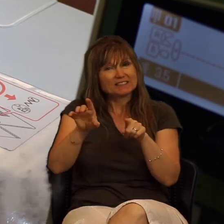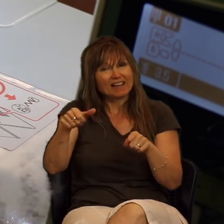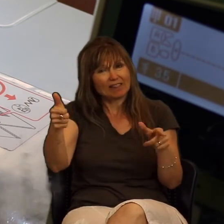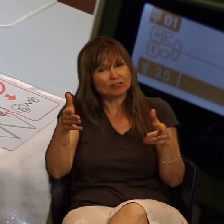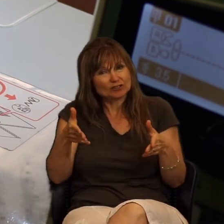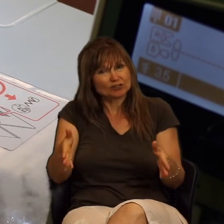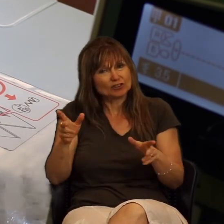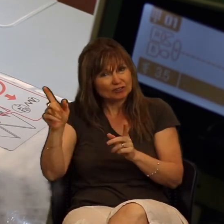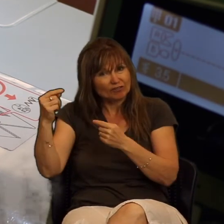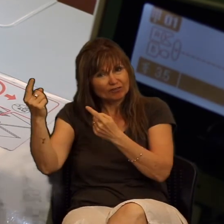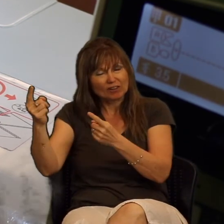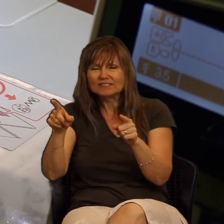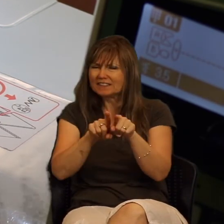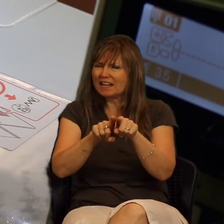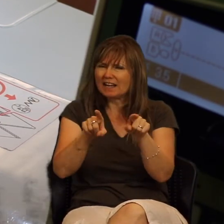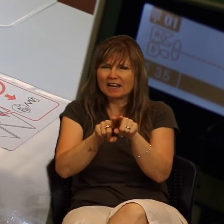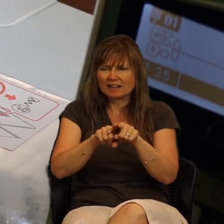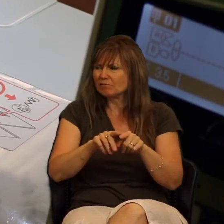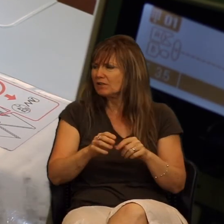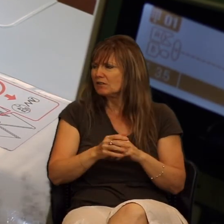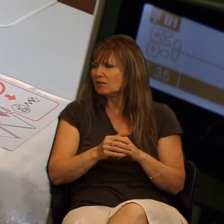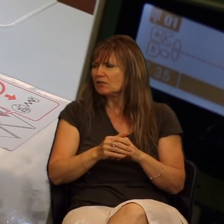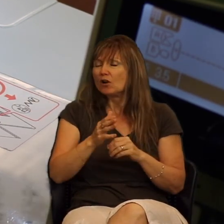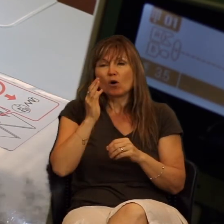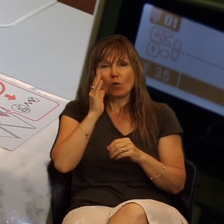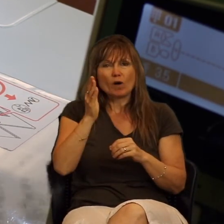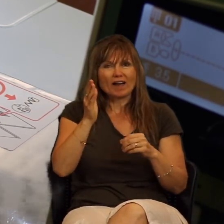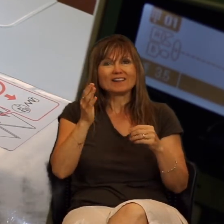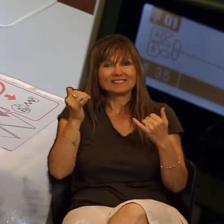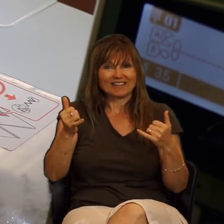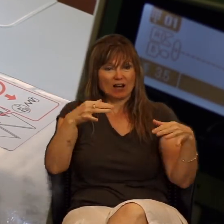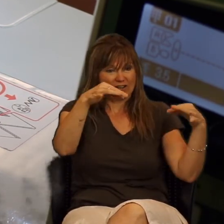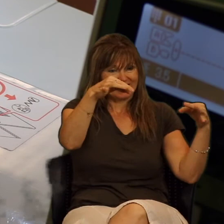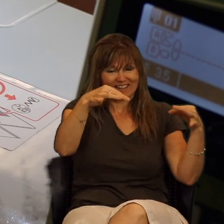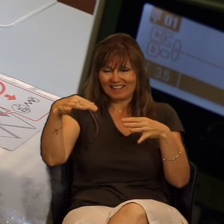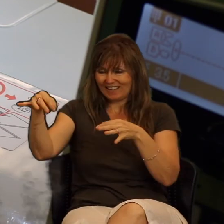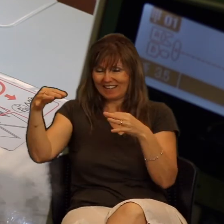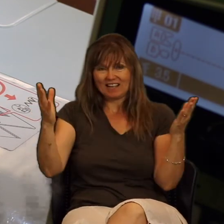skirts, we're going to sew our faces together now.